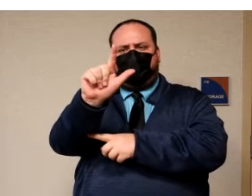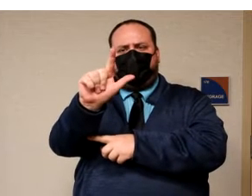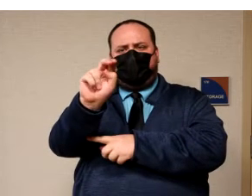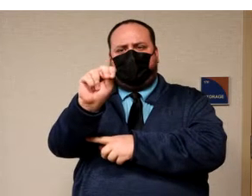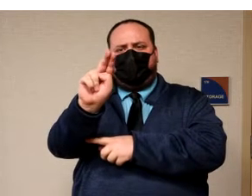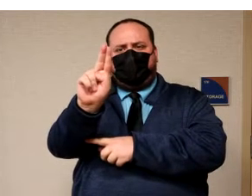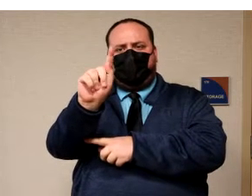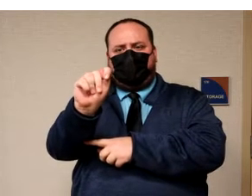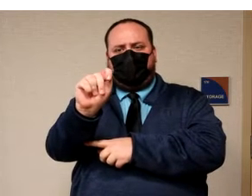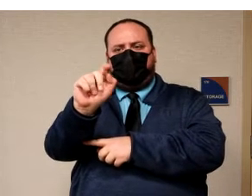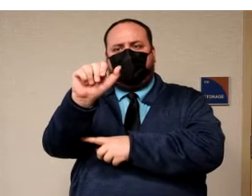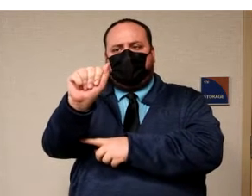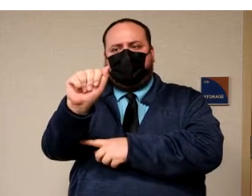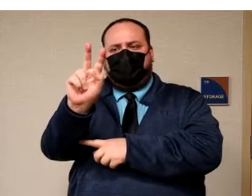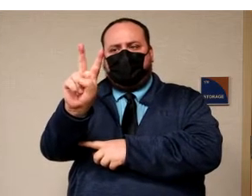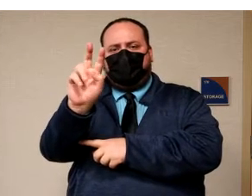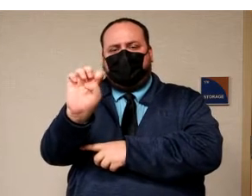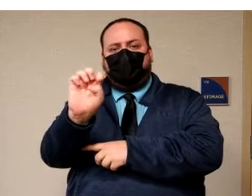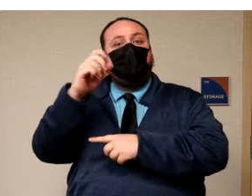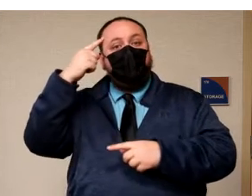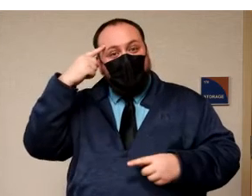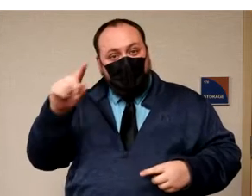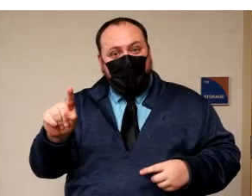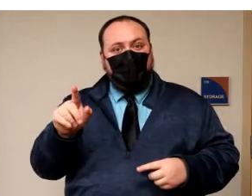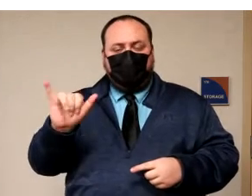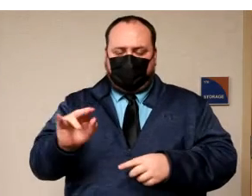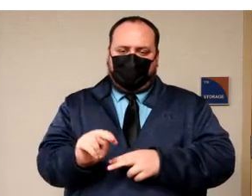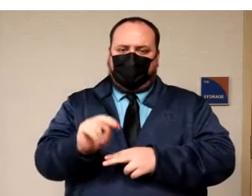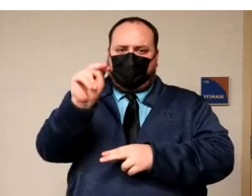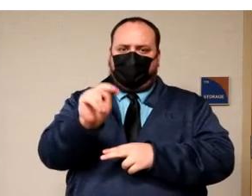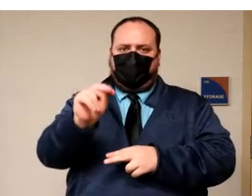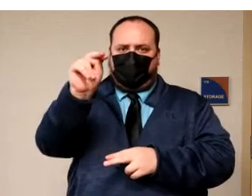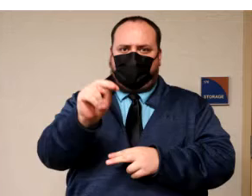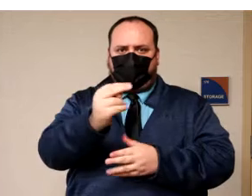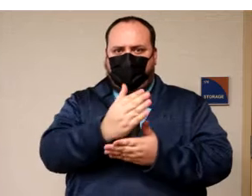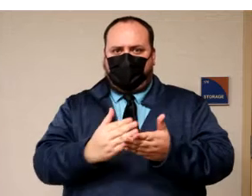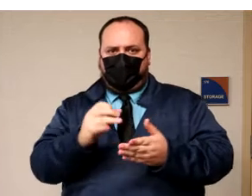is the northern border here.